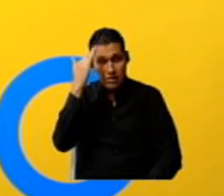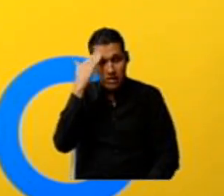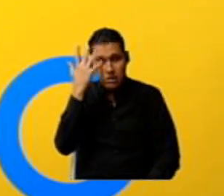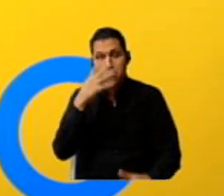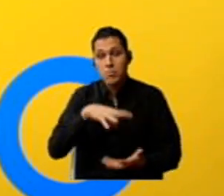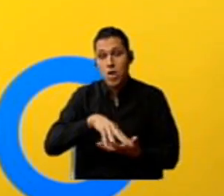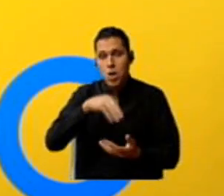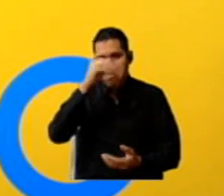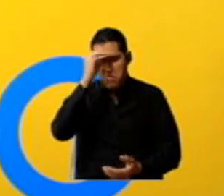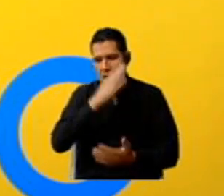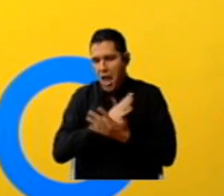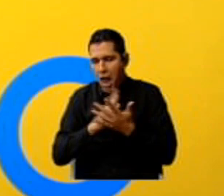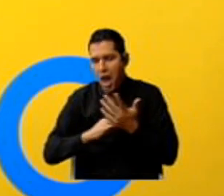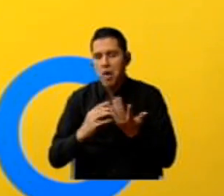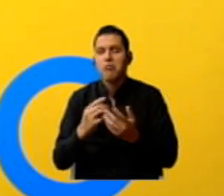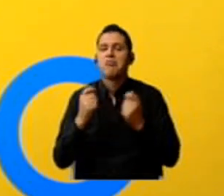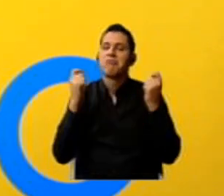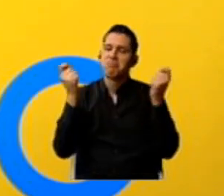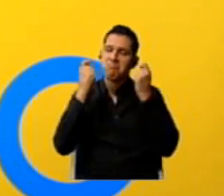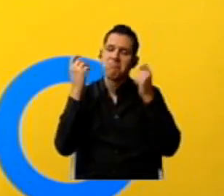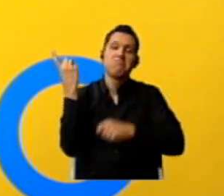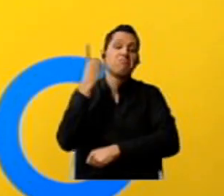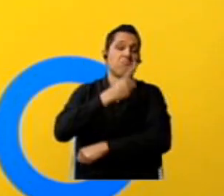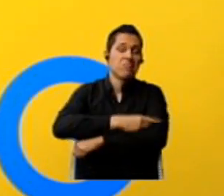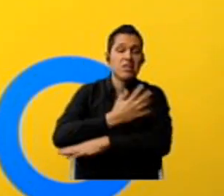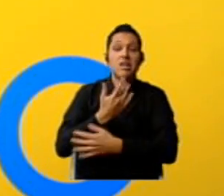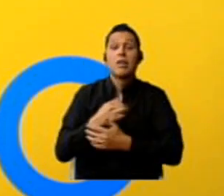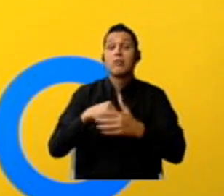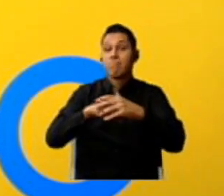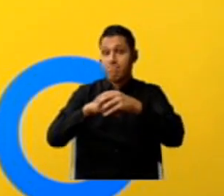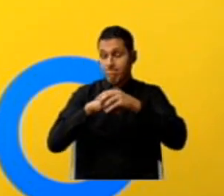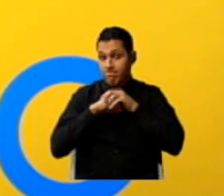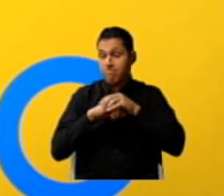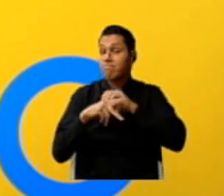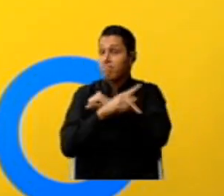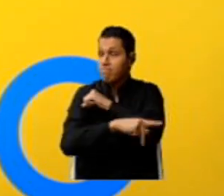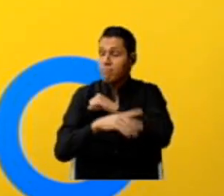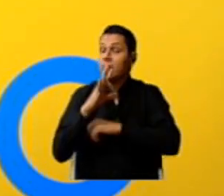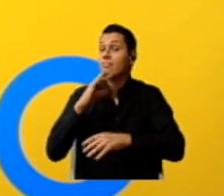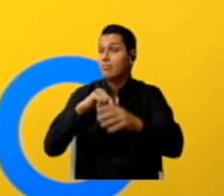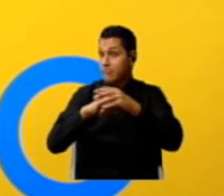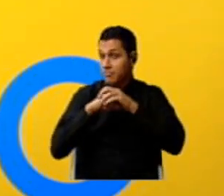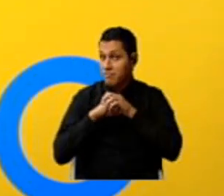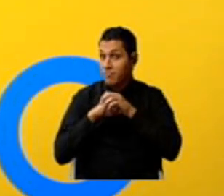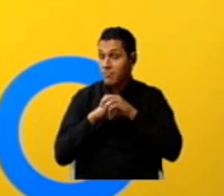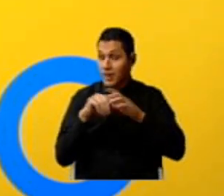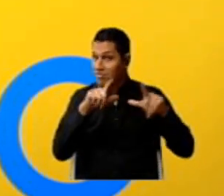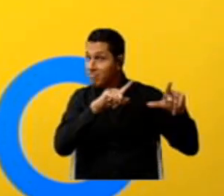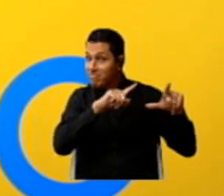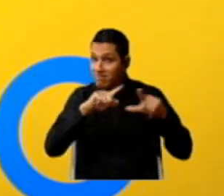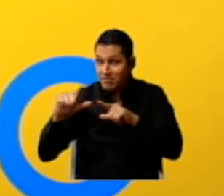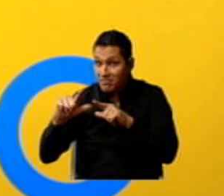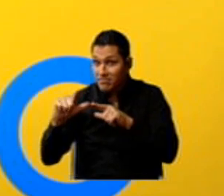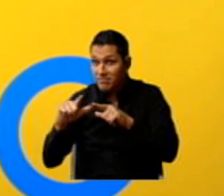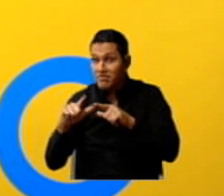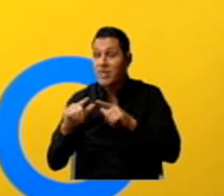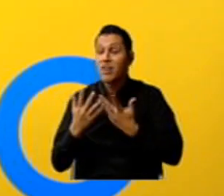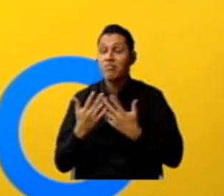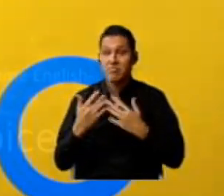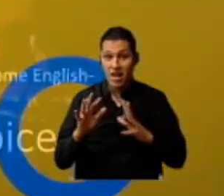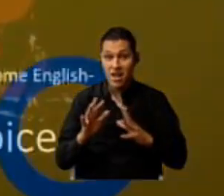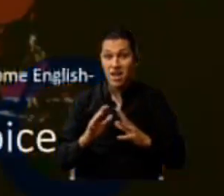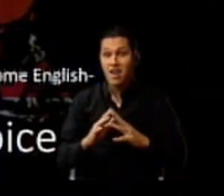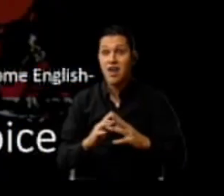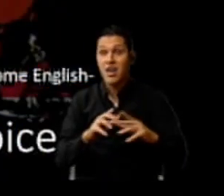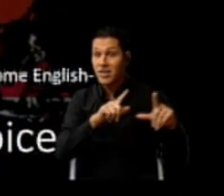something about holidays and celebrations in English-speaking countries. Are you ready to play? Yeah?